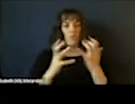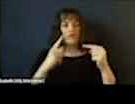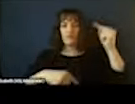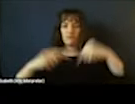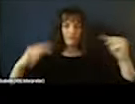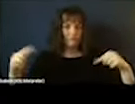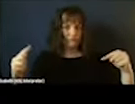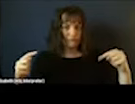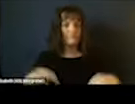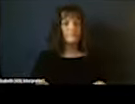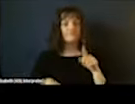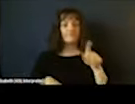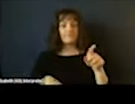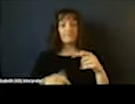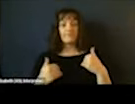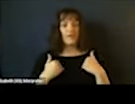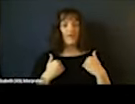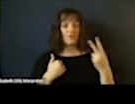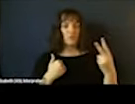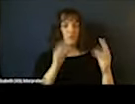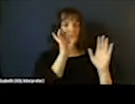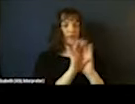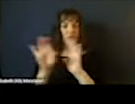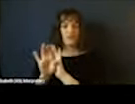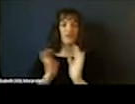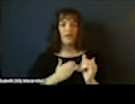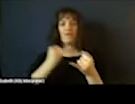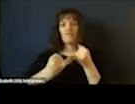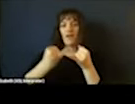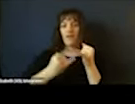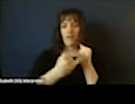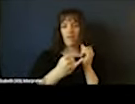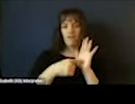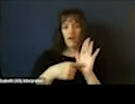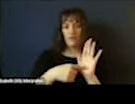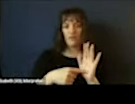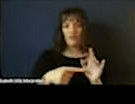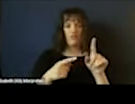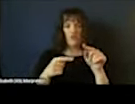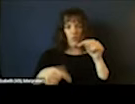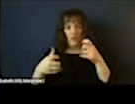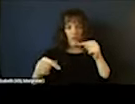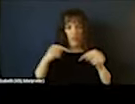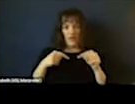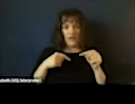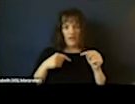And I've actually got the final, so 2 pictures here of the final products of our models. If I just jump backwards for a